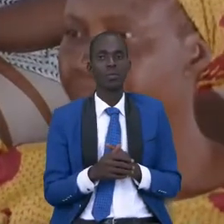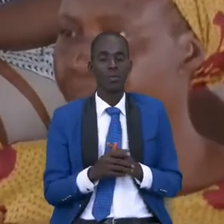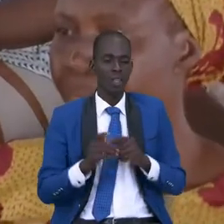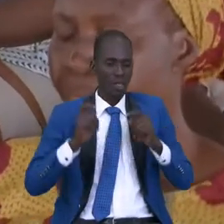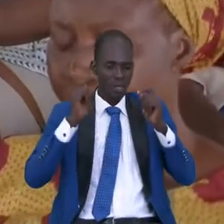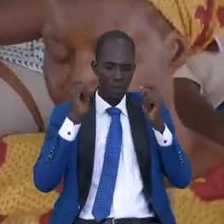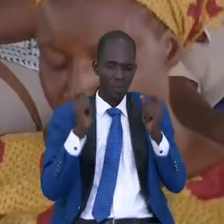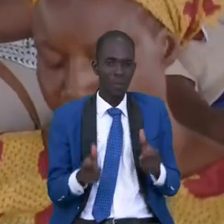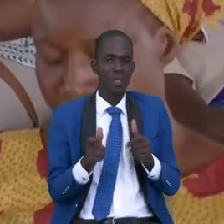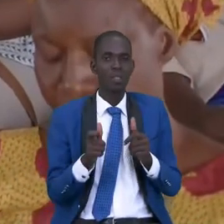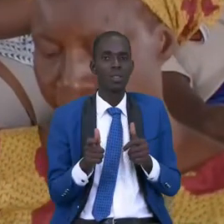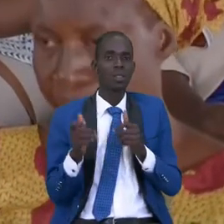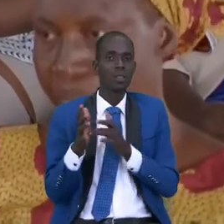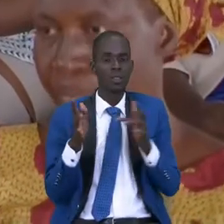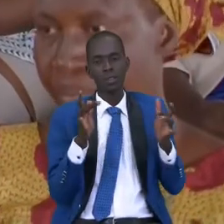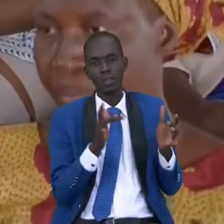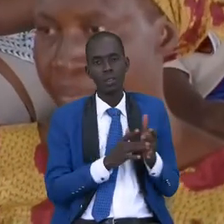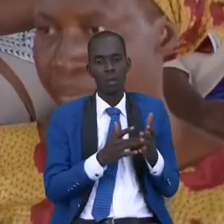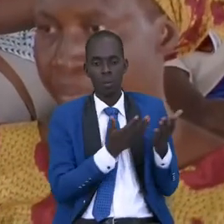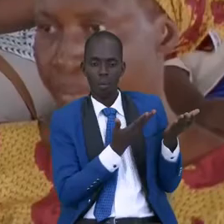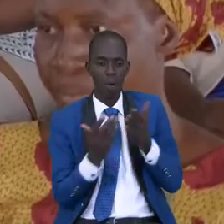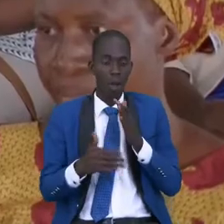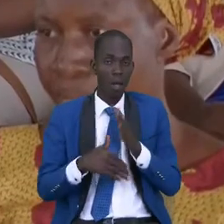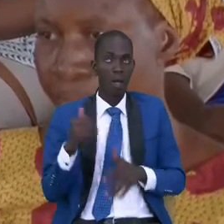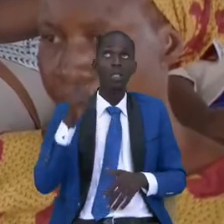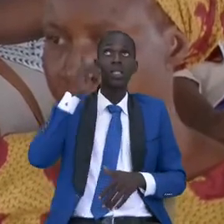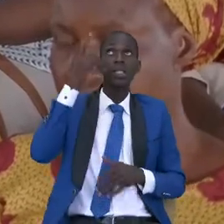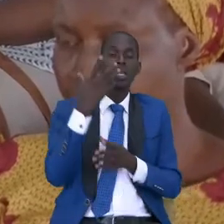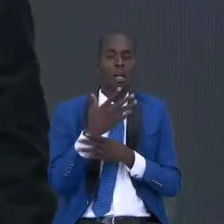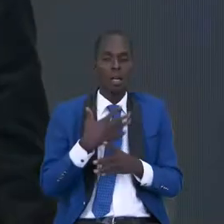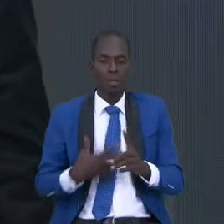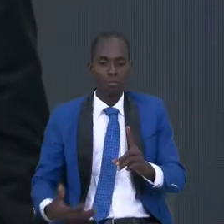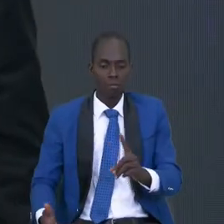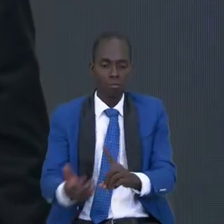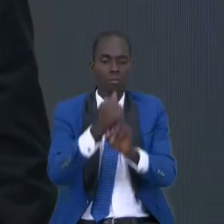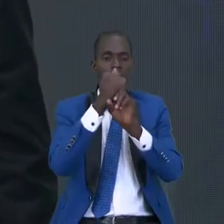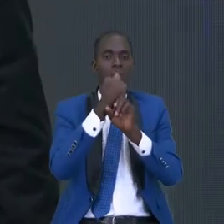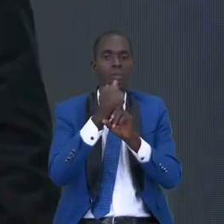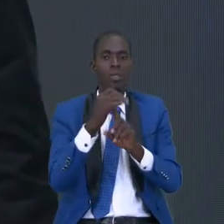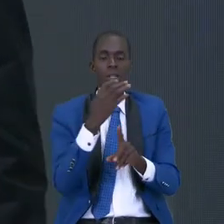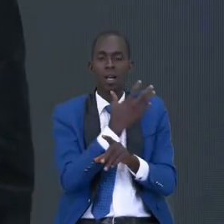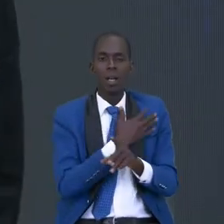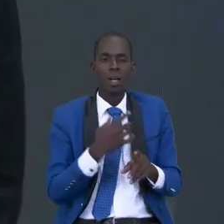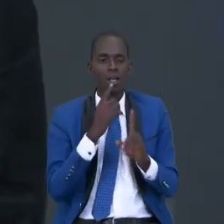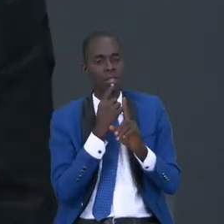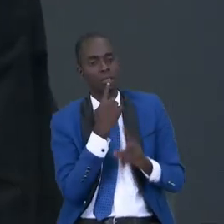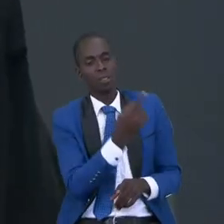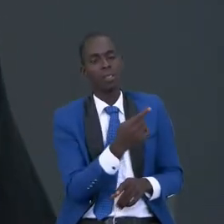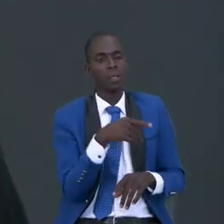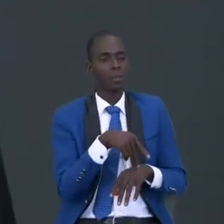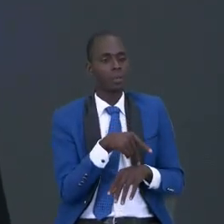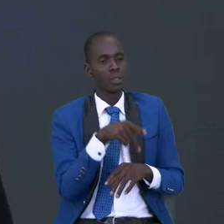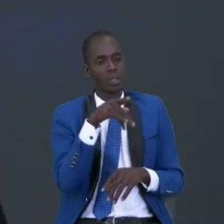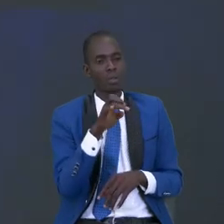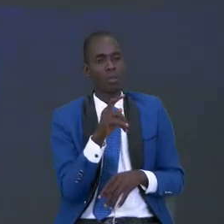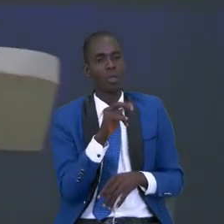Immediately Jesus stretched forth his hand and caught him and said unto him, O